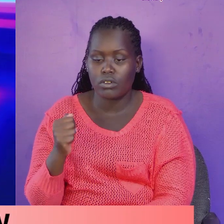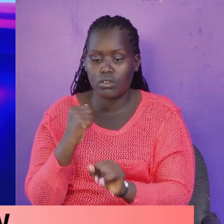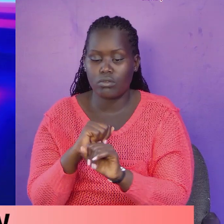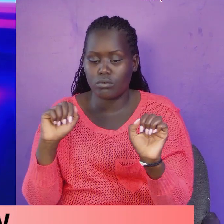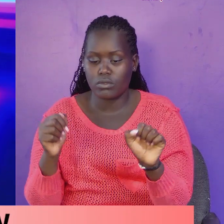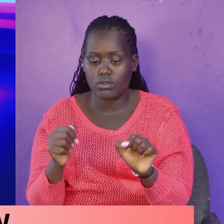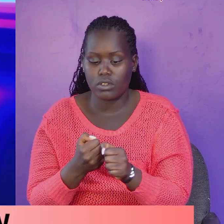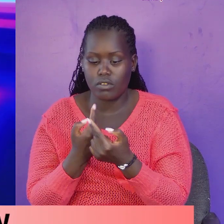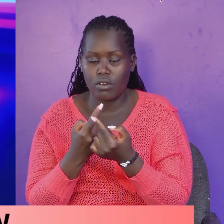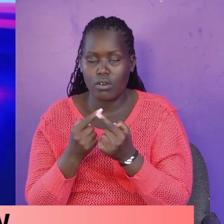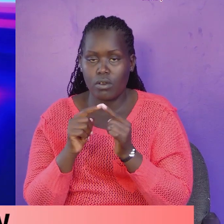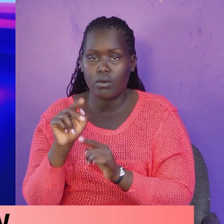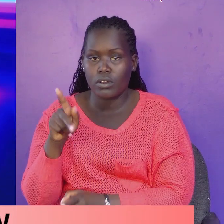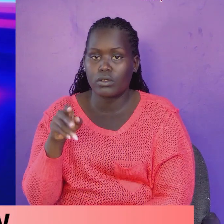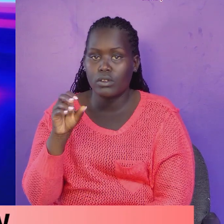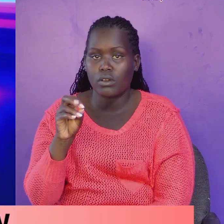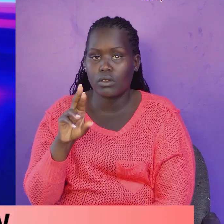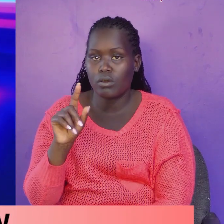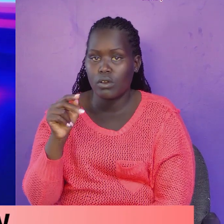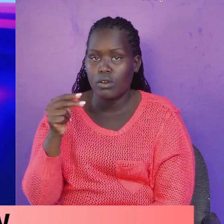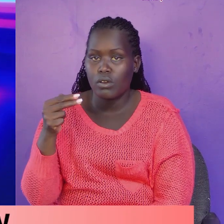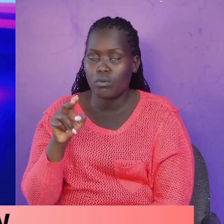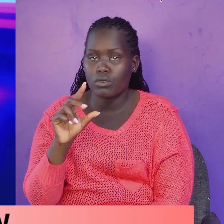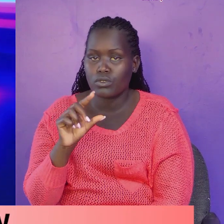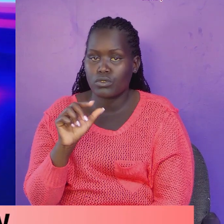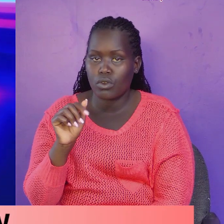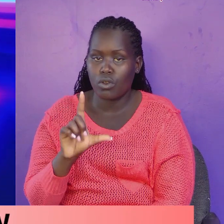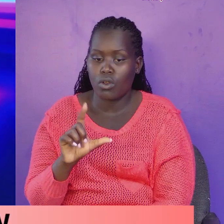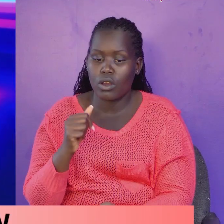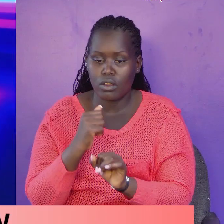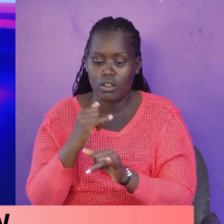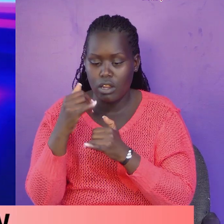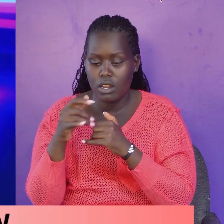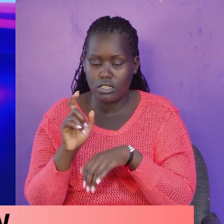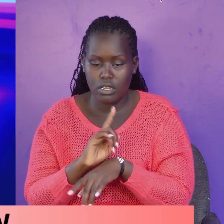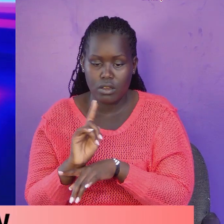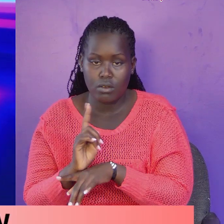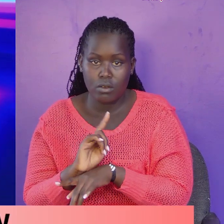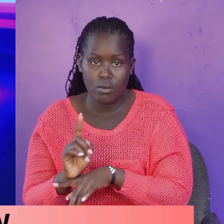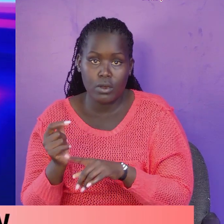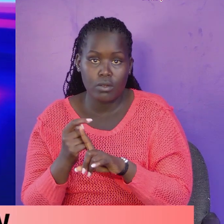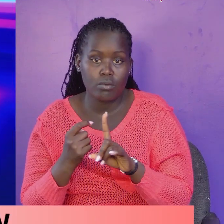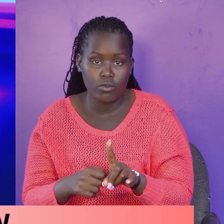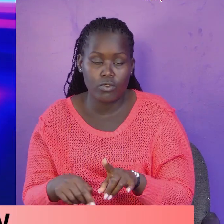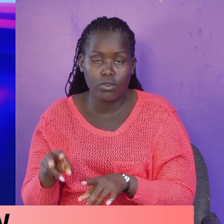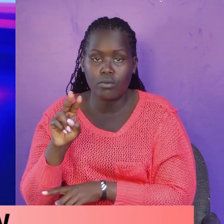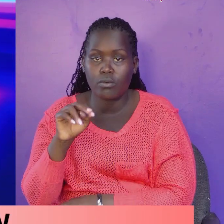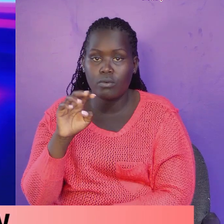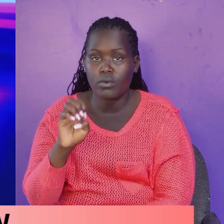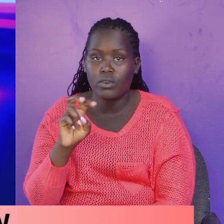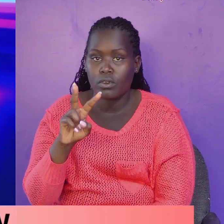but Portugal managed to score in the very last minutes a goal from Neves.